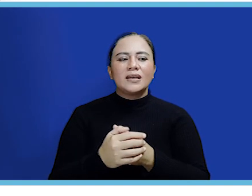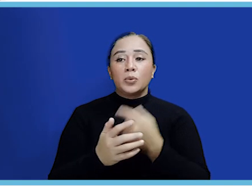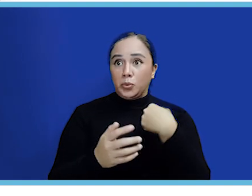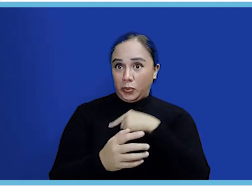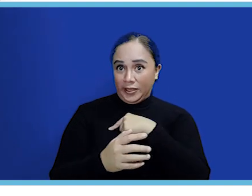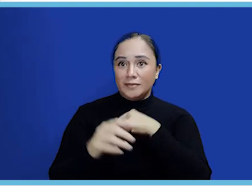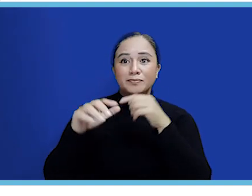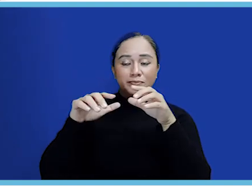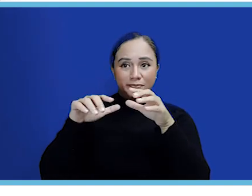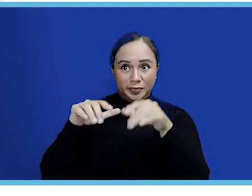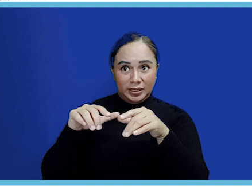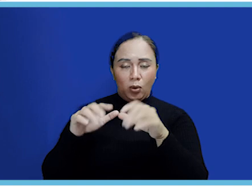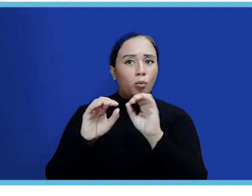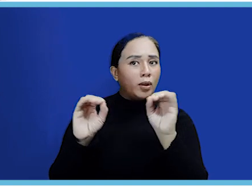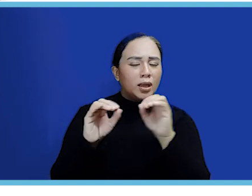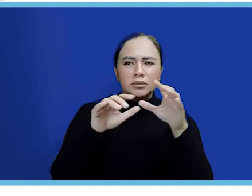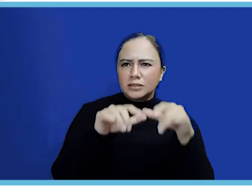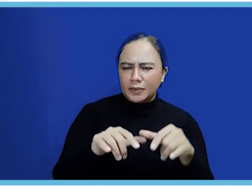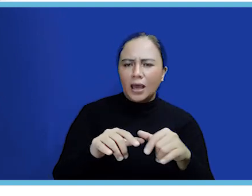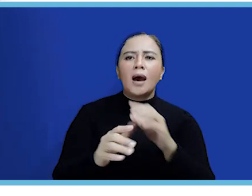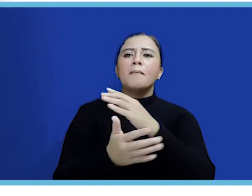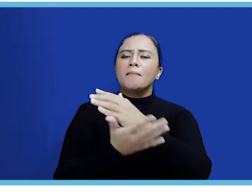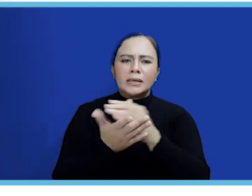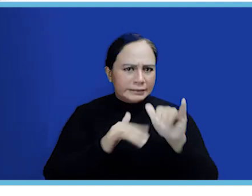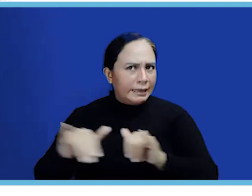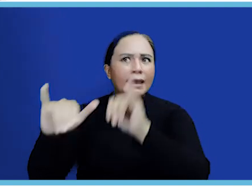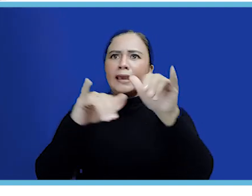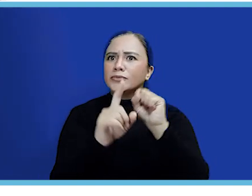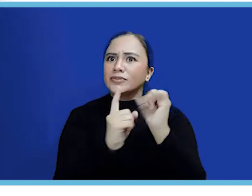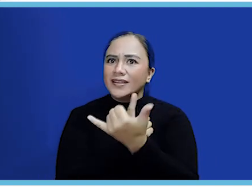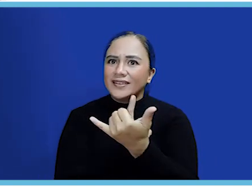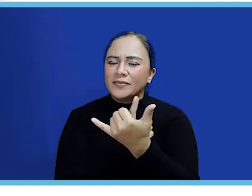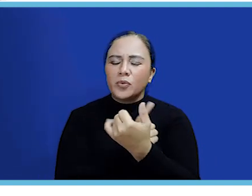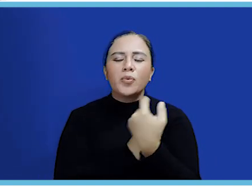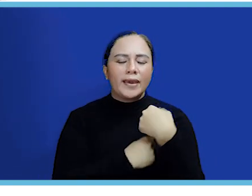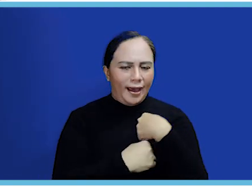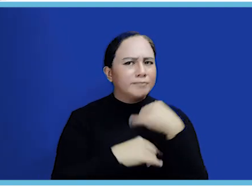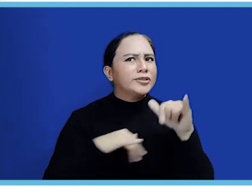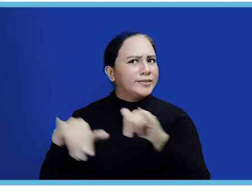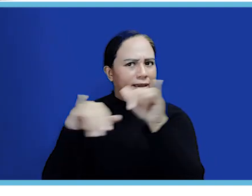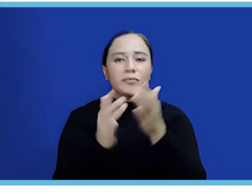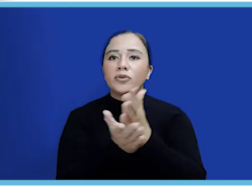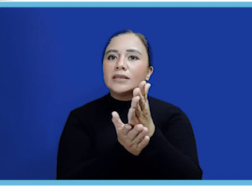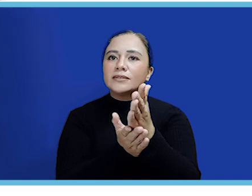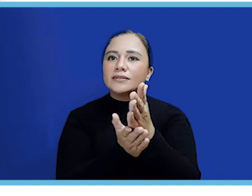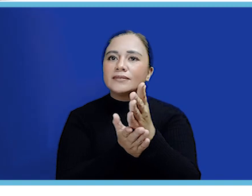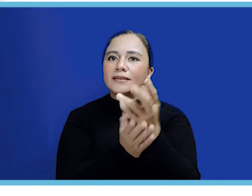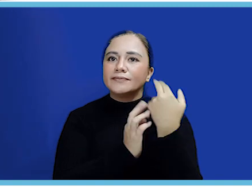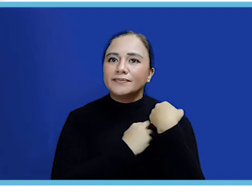We, persons with and without disabilities, are part of the same society, and we have the same rights